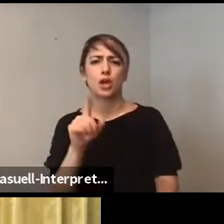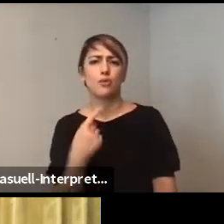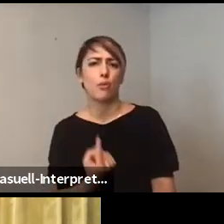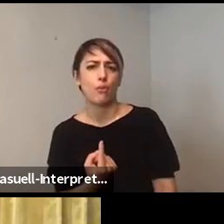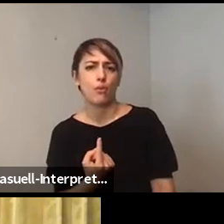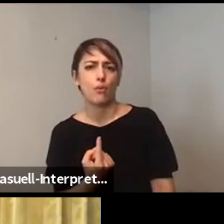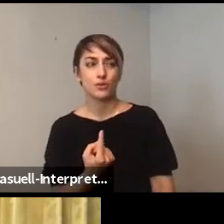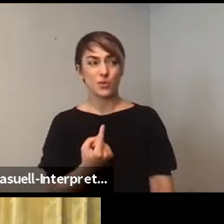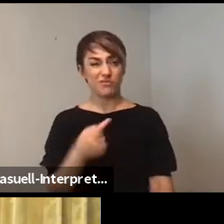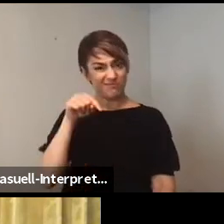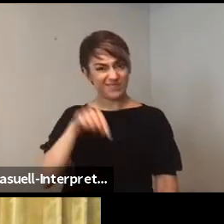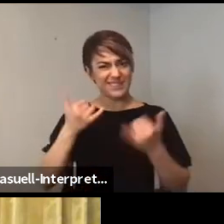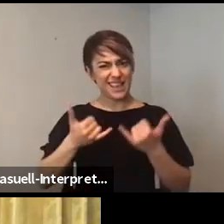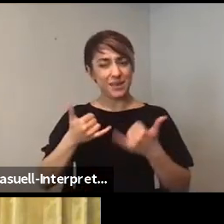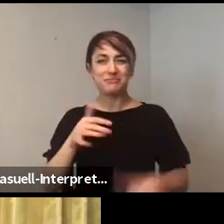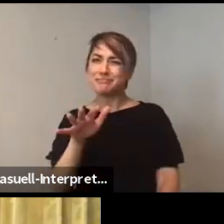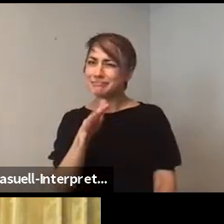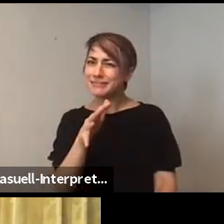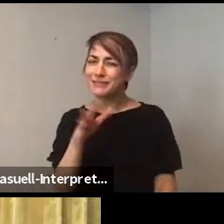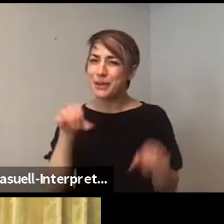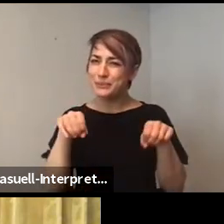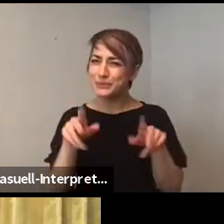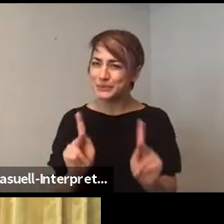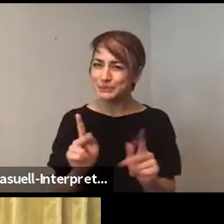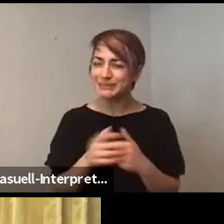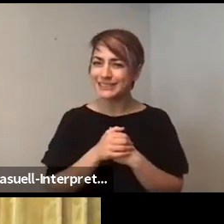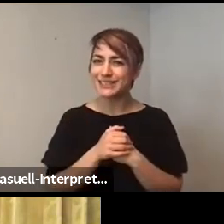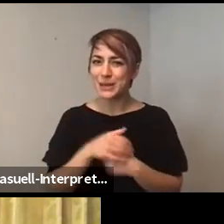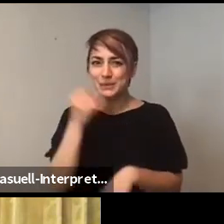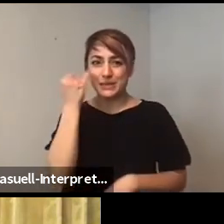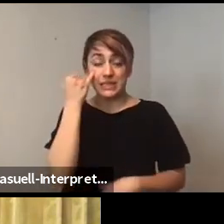someone wants to call for someone to join